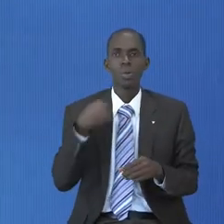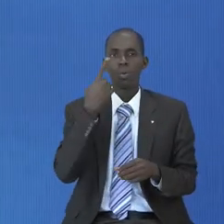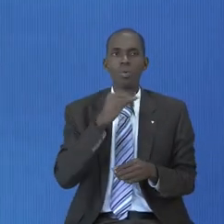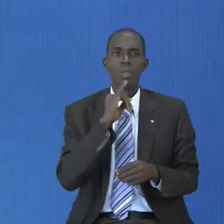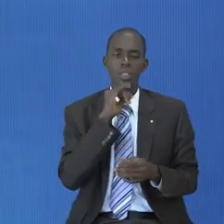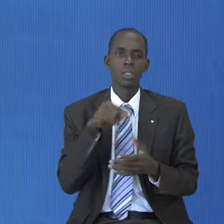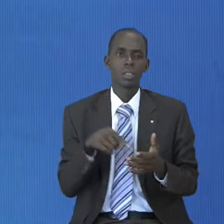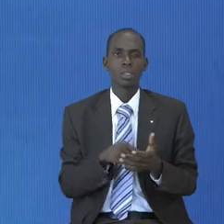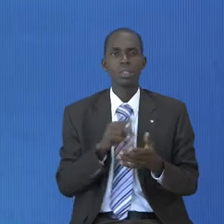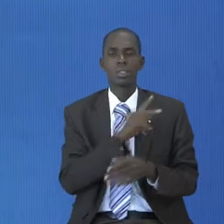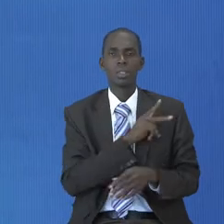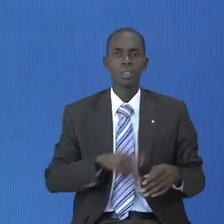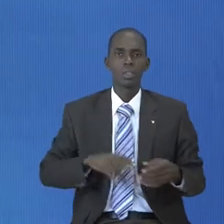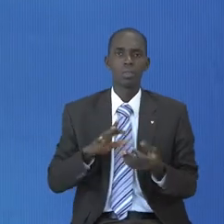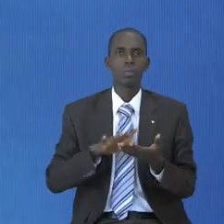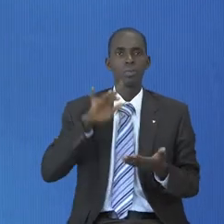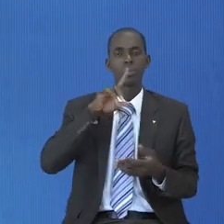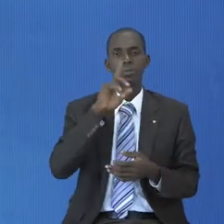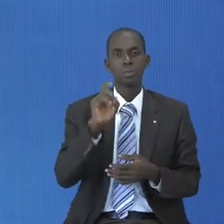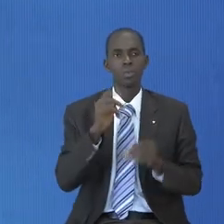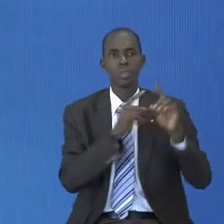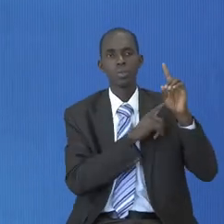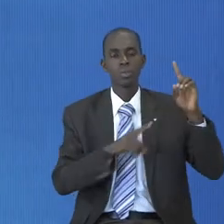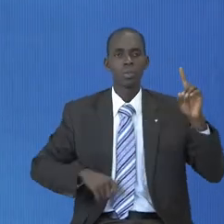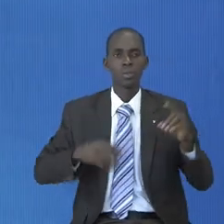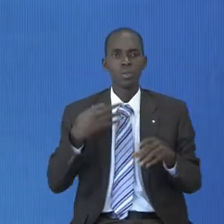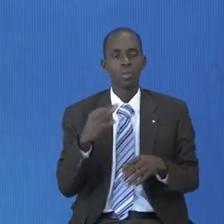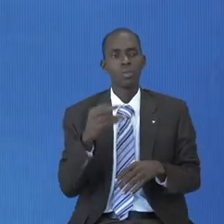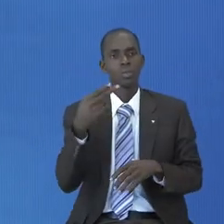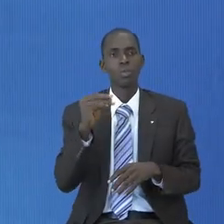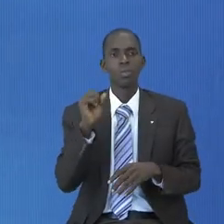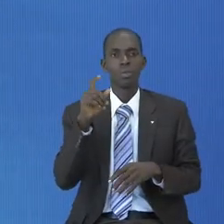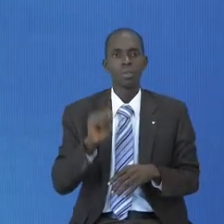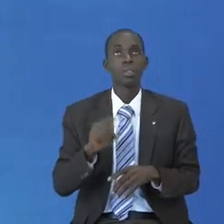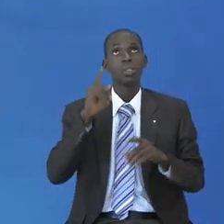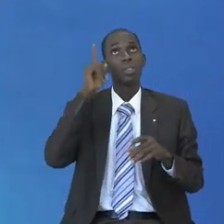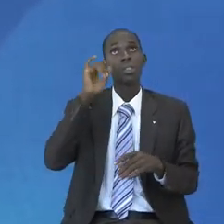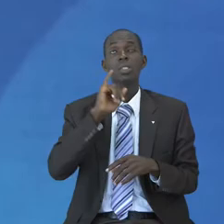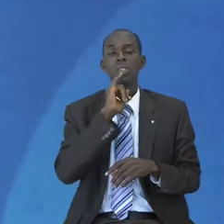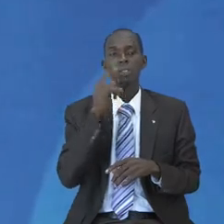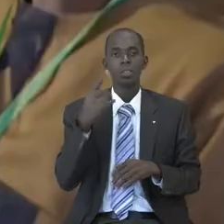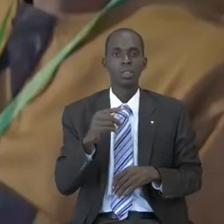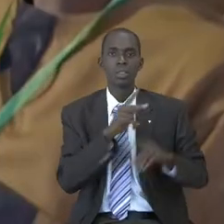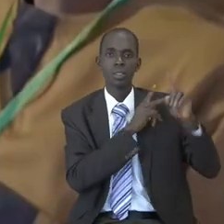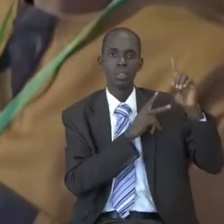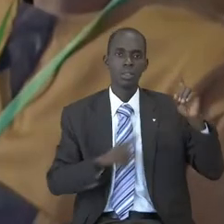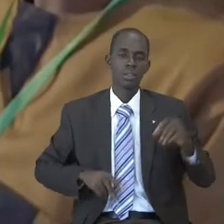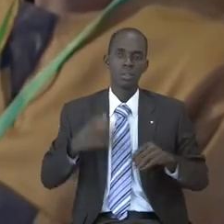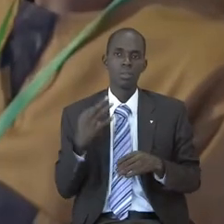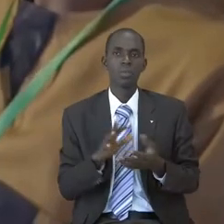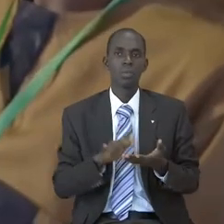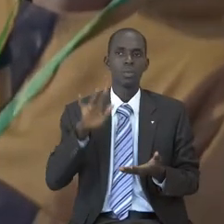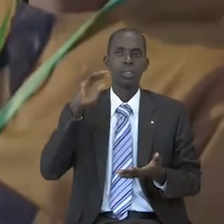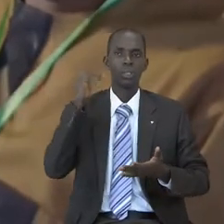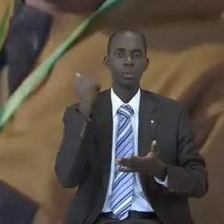King of glory? The Lord of hosts. He is the King of glory.